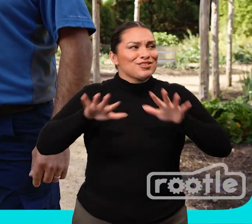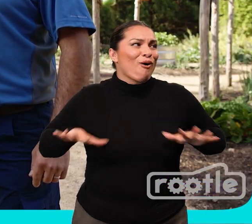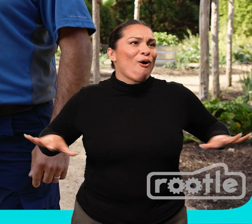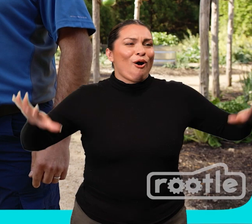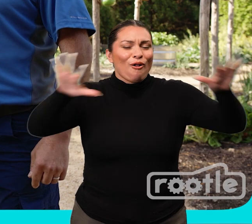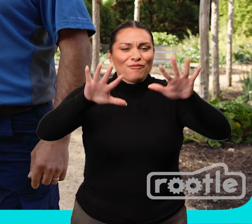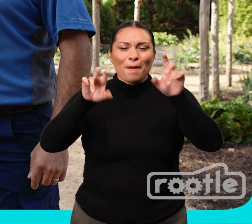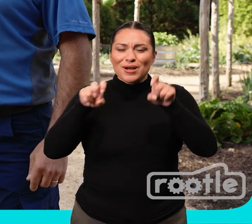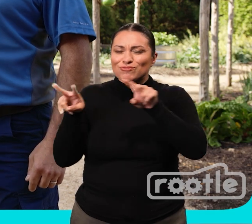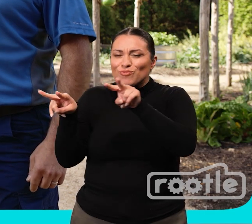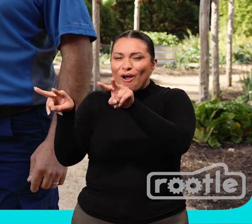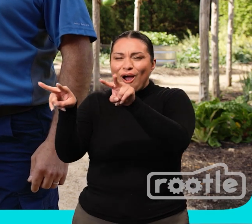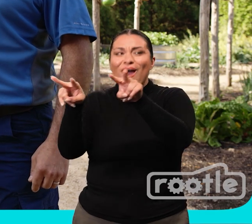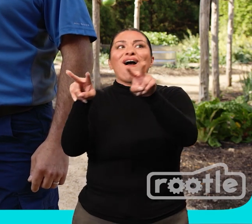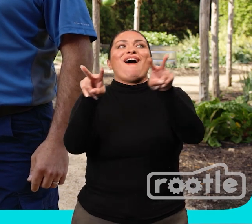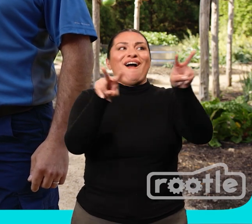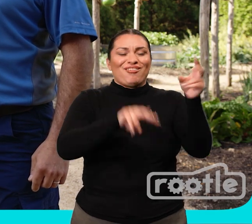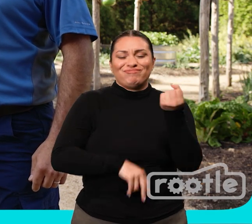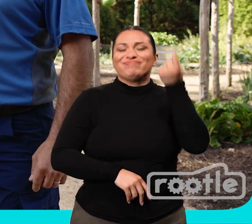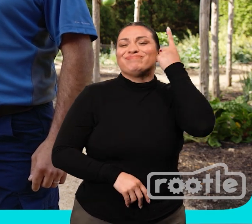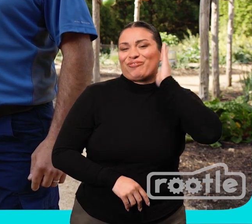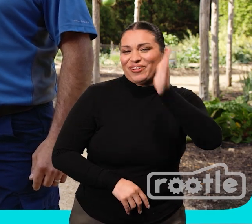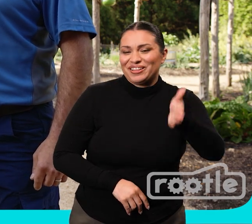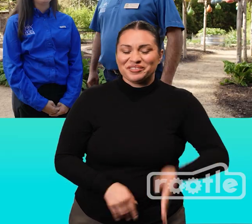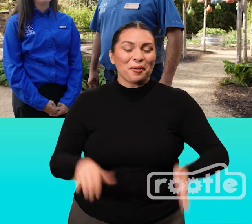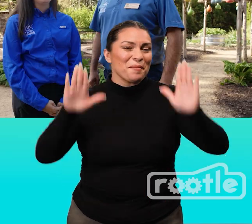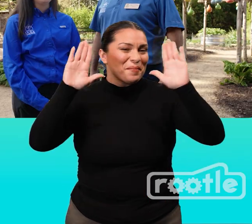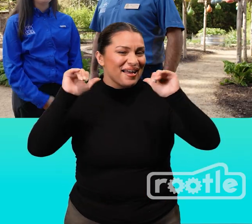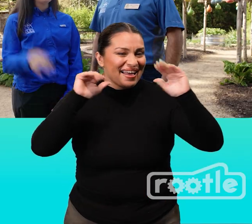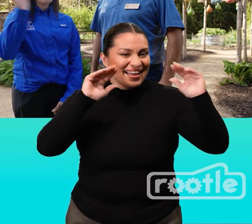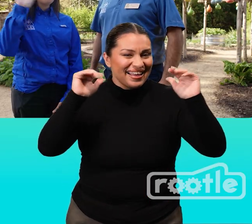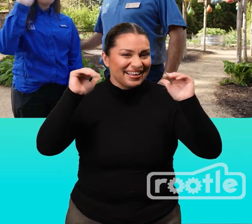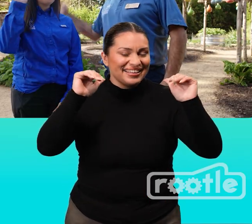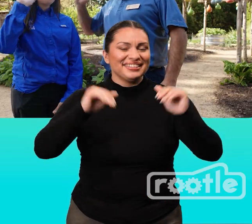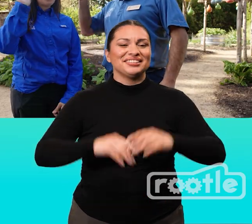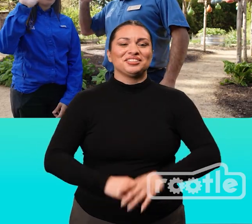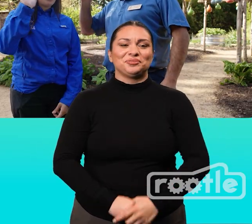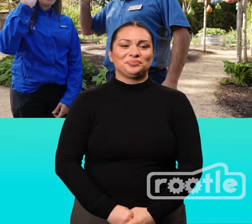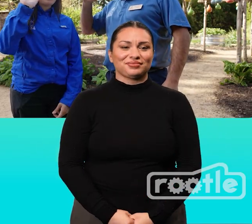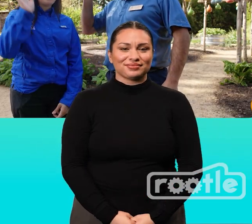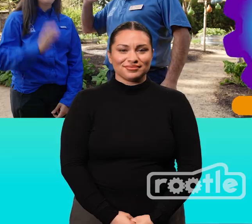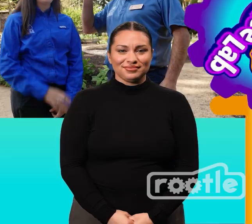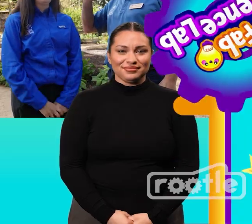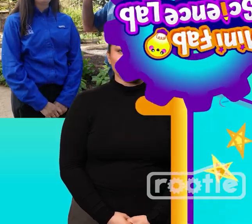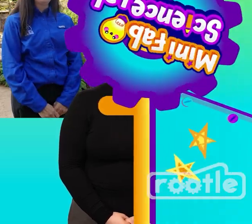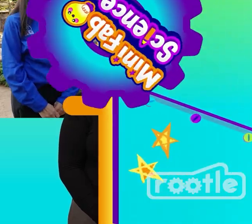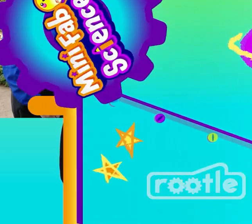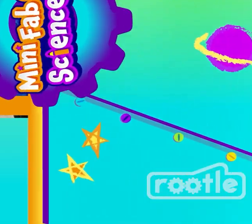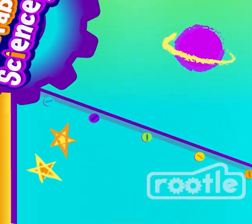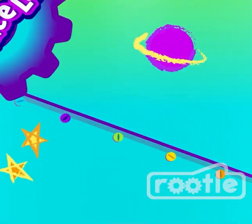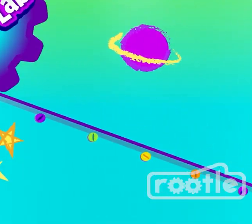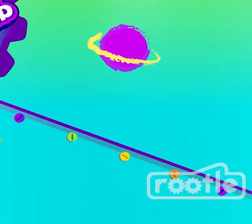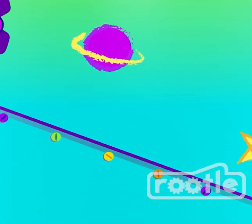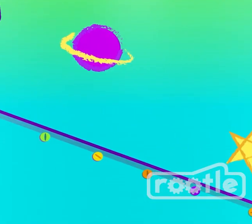is all around us. Just keep your eyes open and watch it bloom. Bye. Bye.